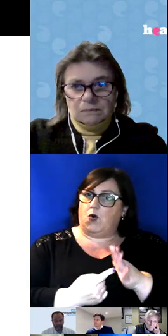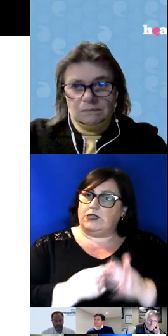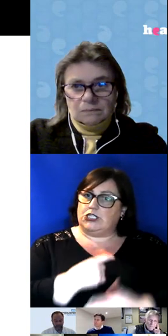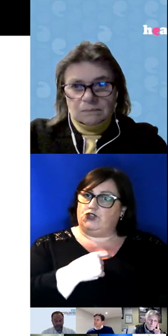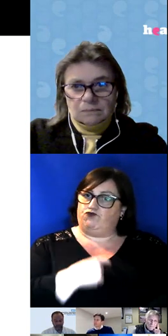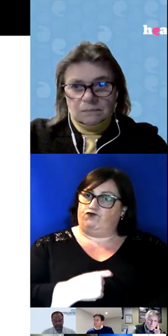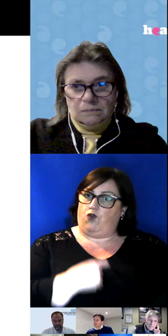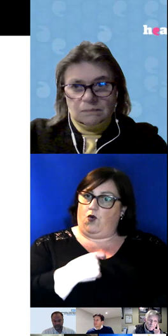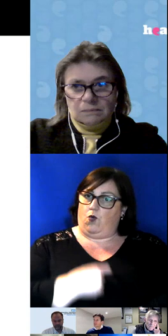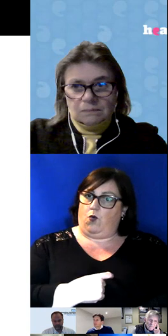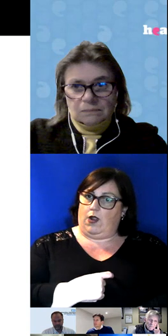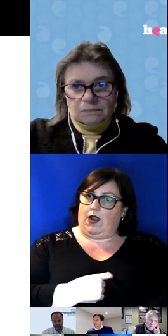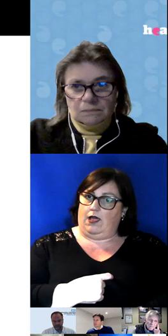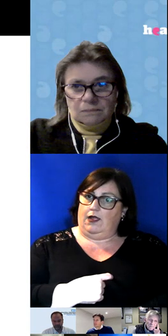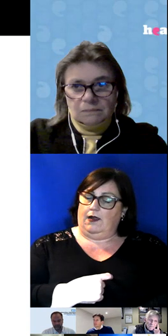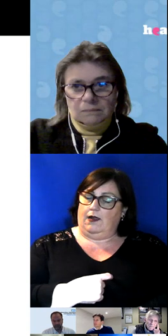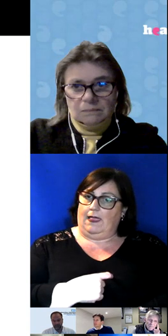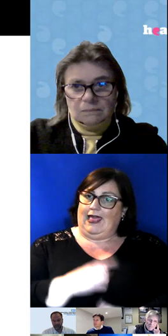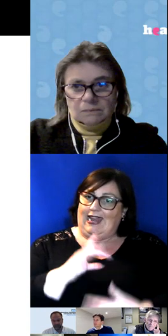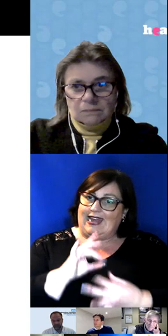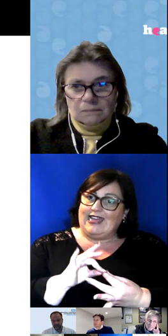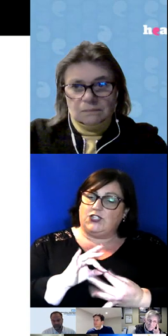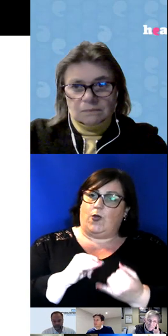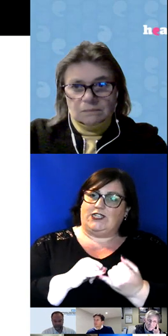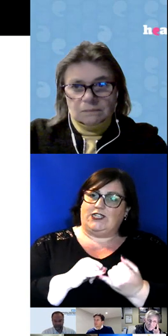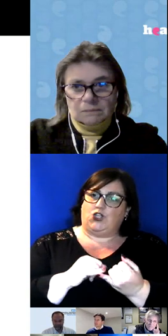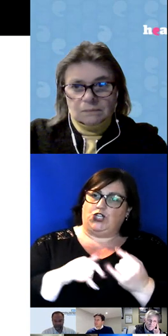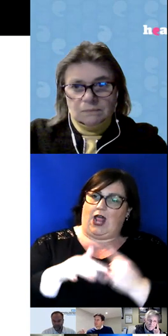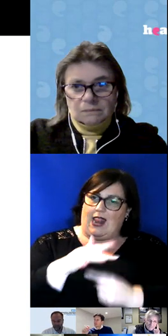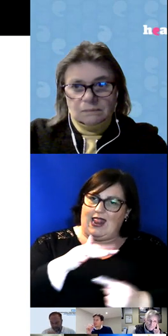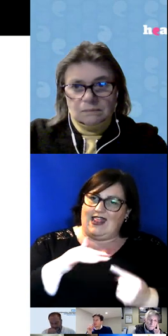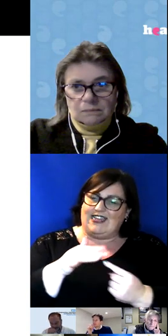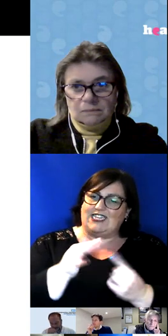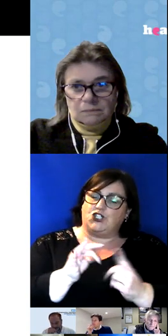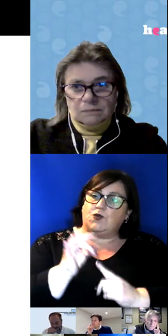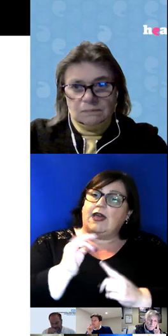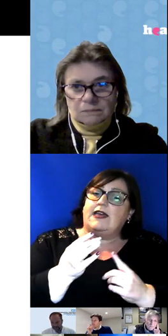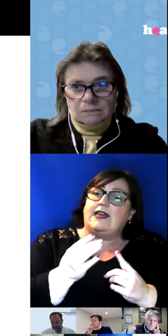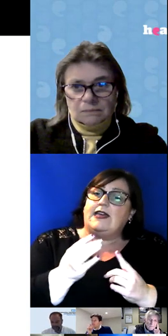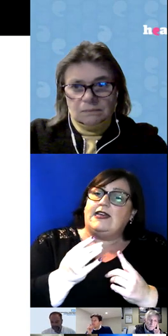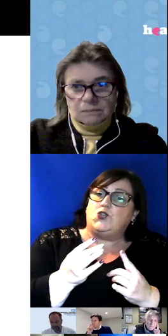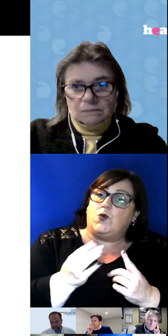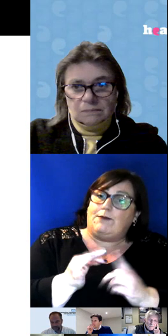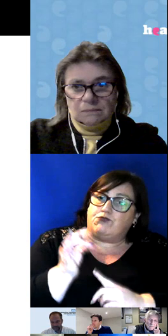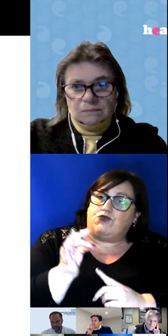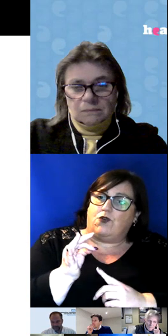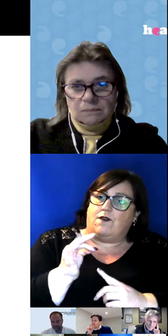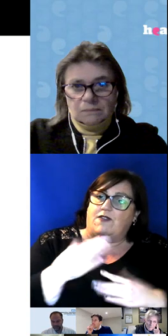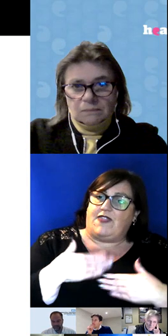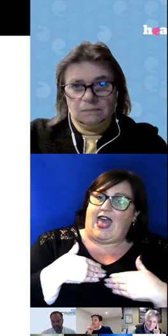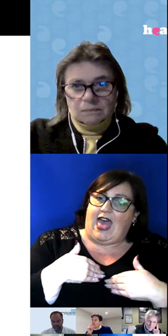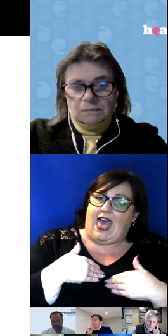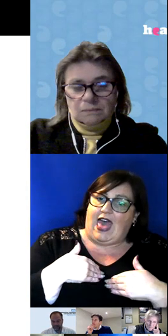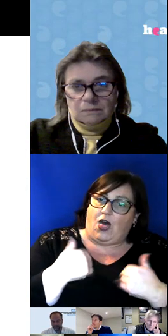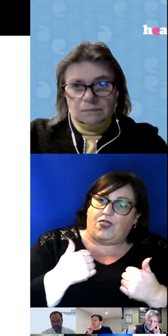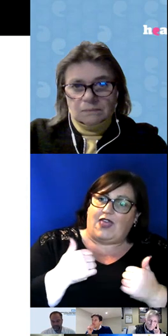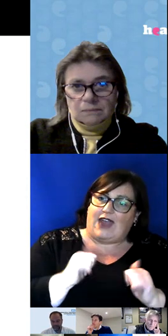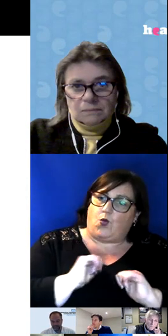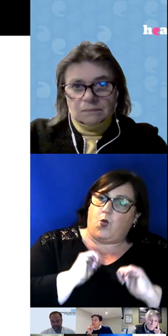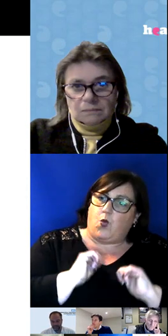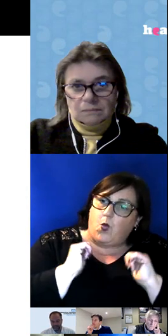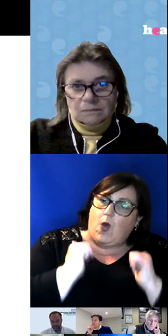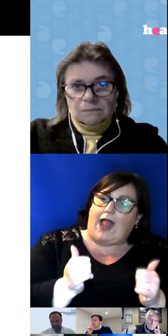determinants can play a massive role in not only improving health and well-being of our population, but actually reducing the demand for the health and care system in the future and helping